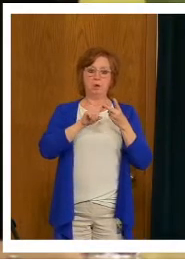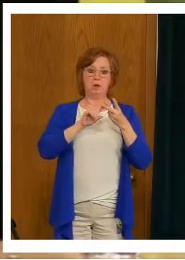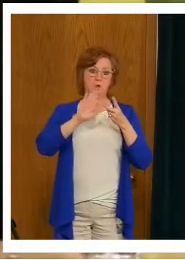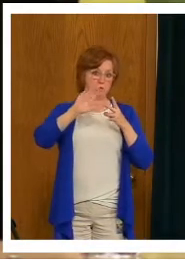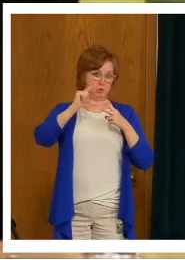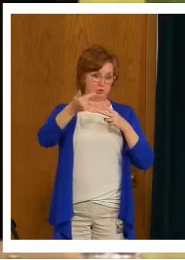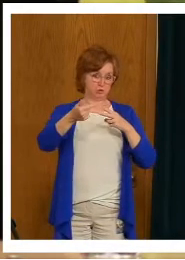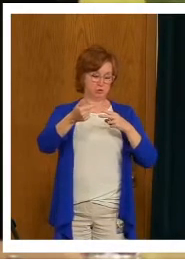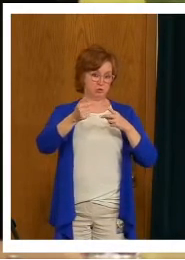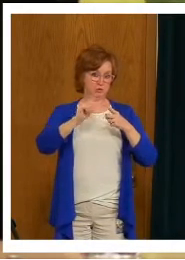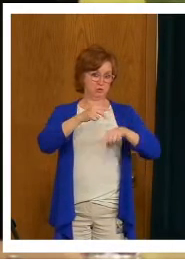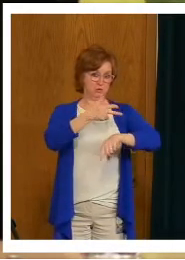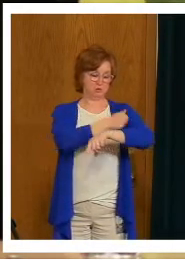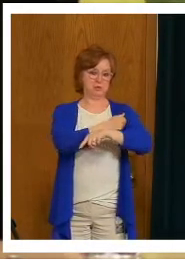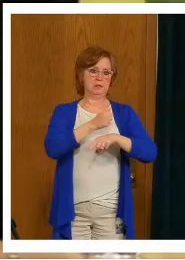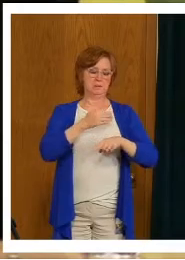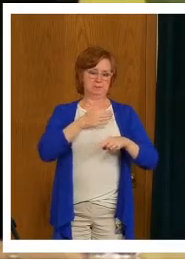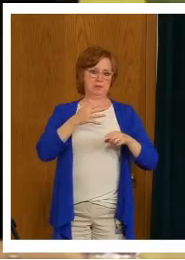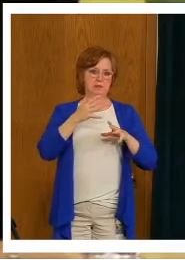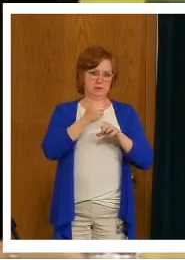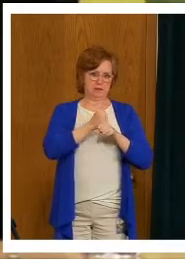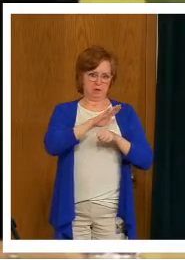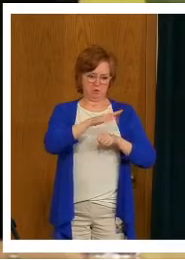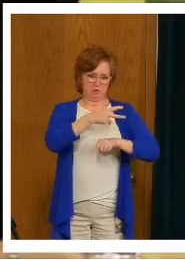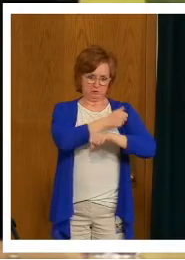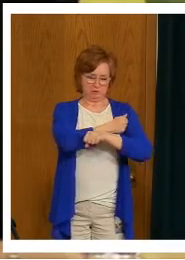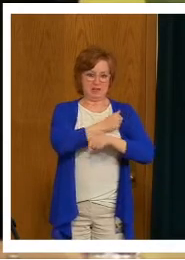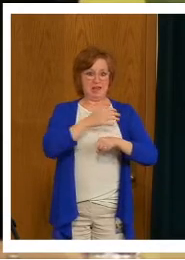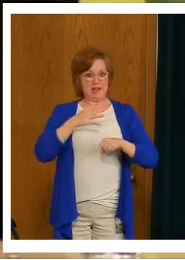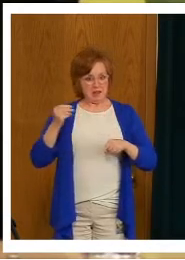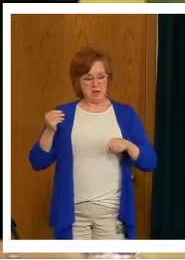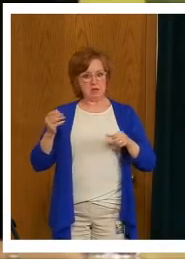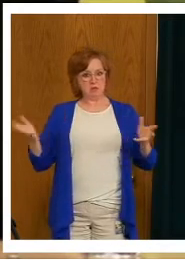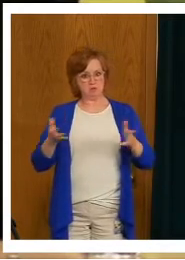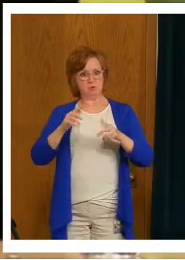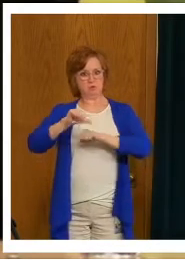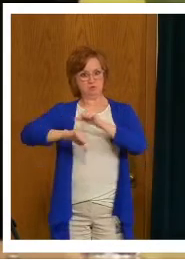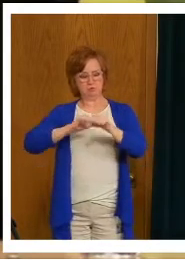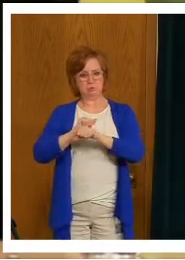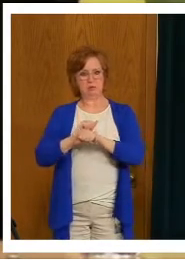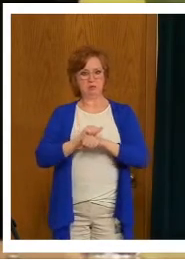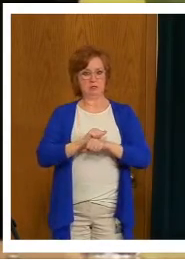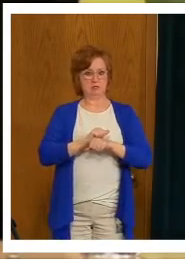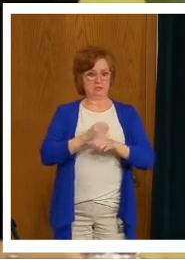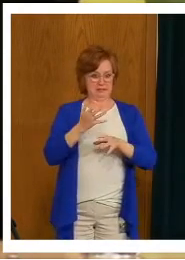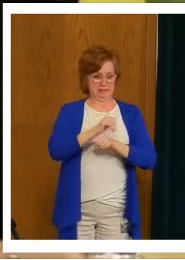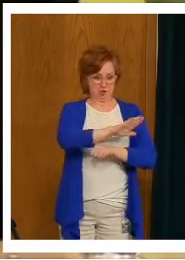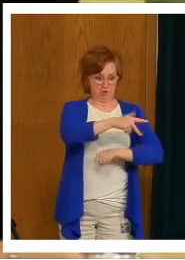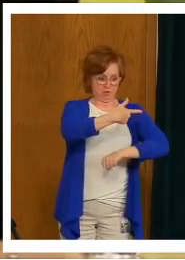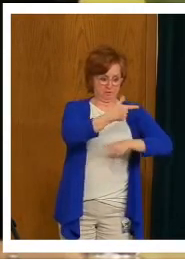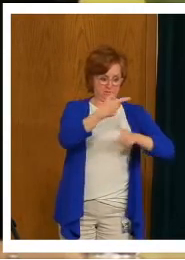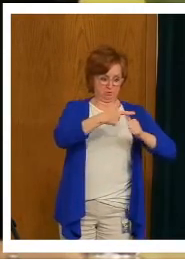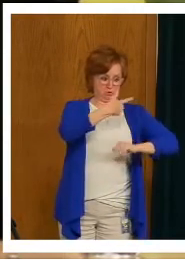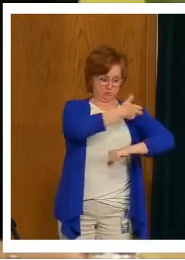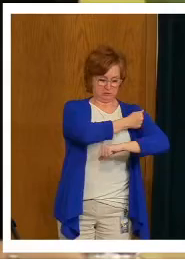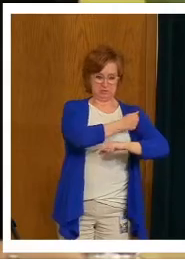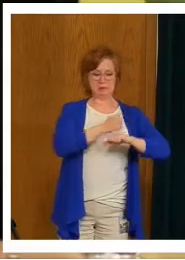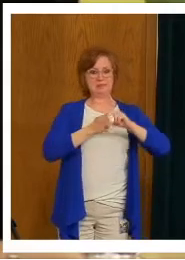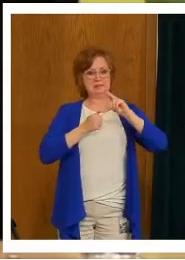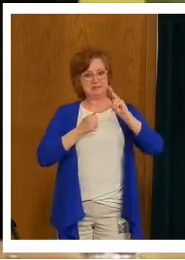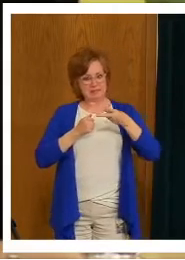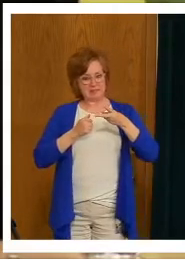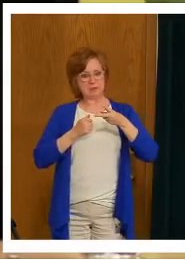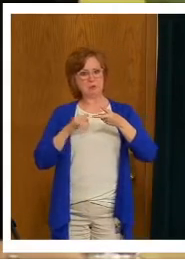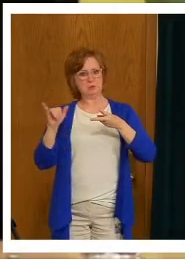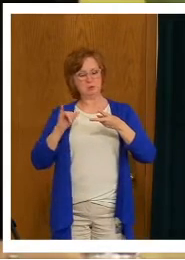continue to encourage those around you to get your first shot, ultimately get your second shot. Let's roll up our sleeves not